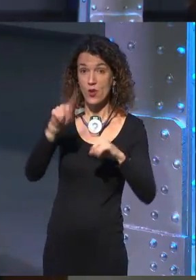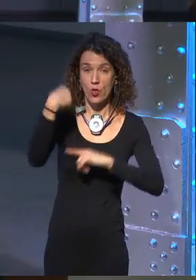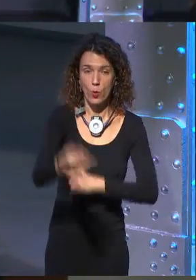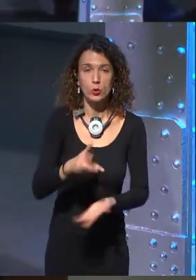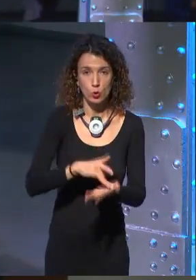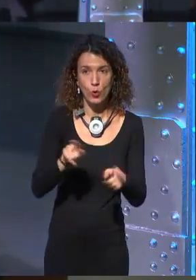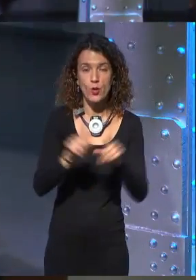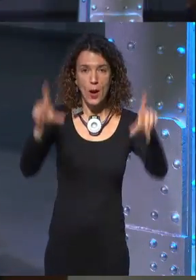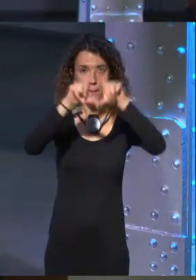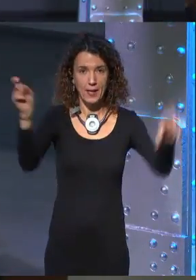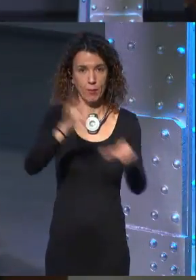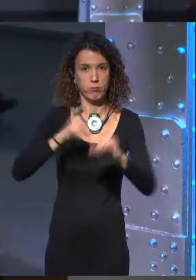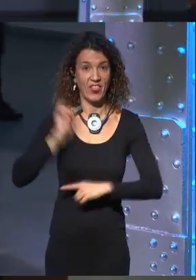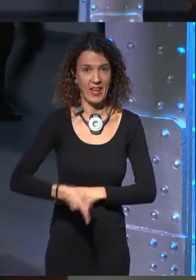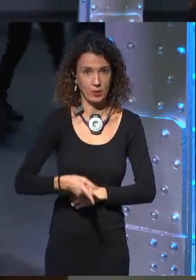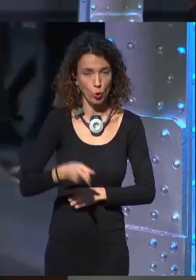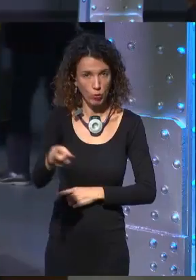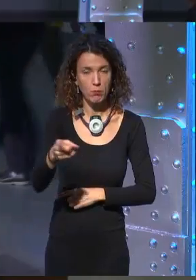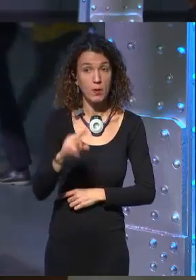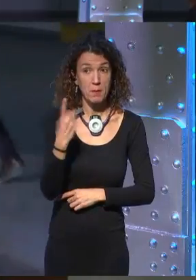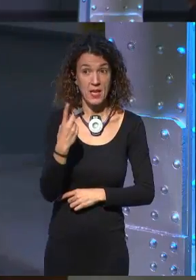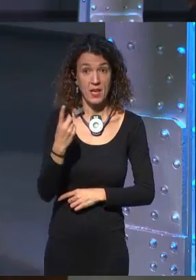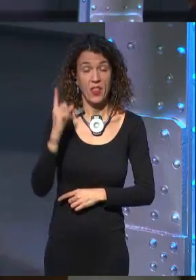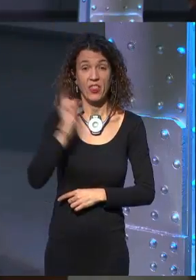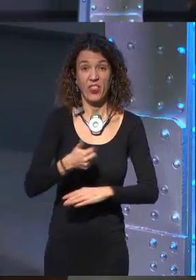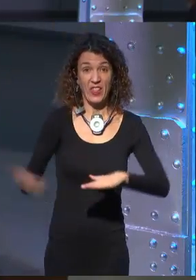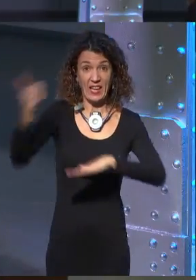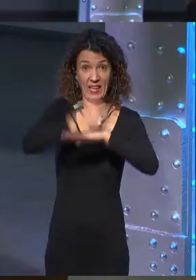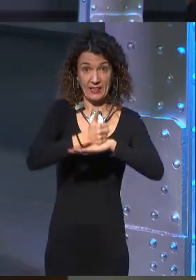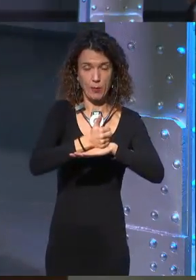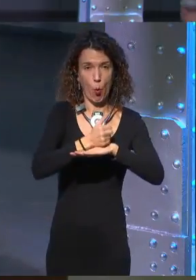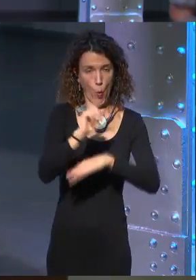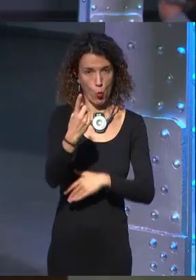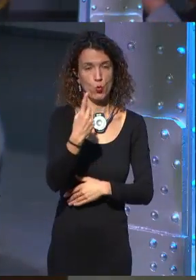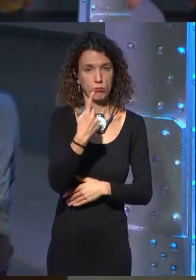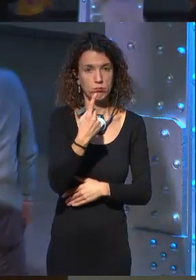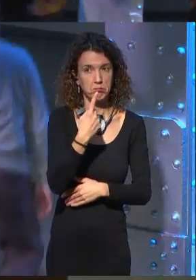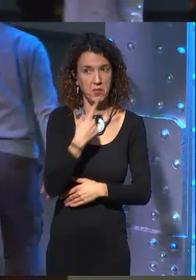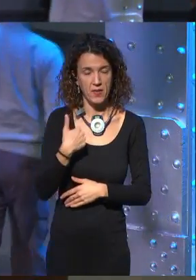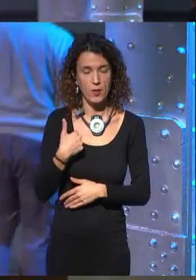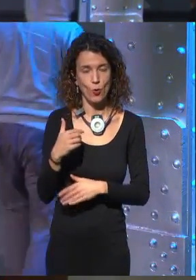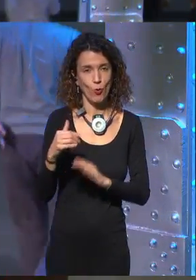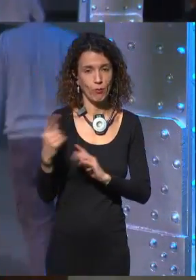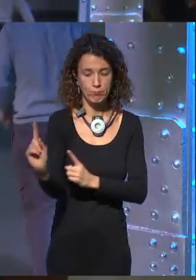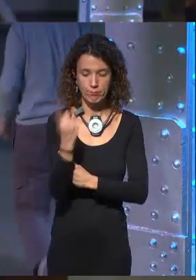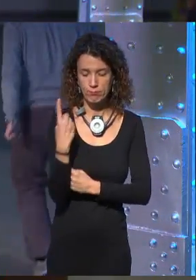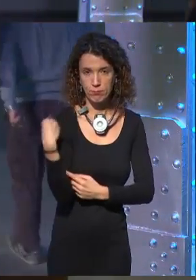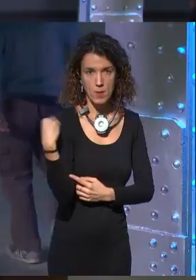came to me and said, we have a problem. A good number of your employees are sending naked pictures to each other.